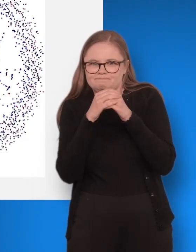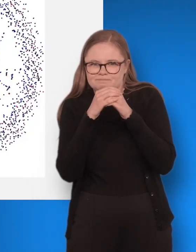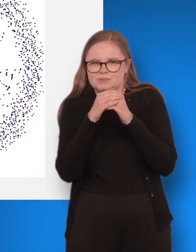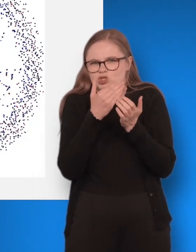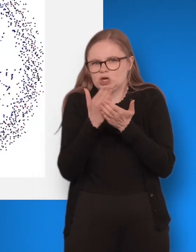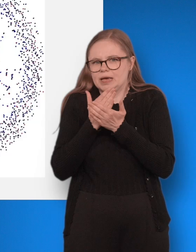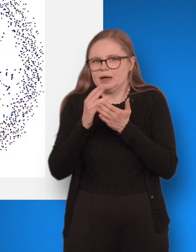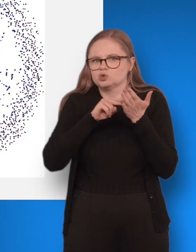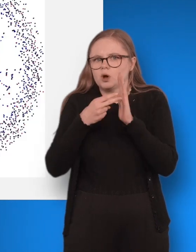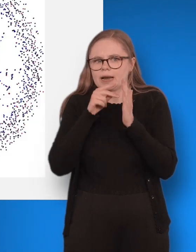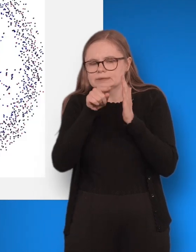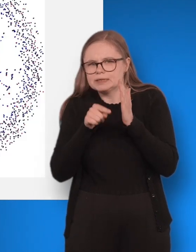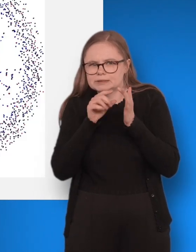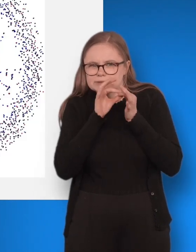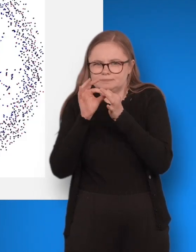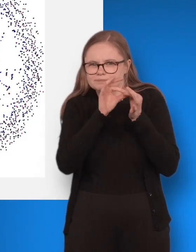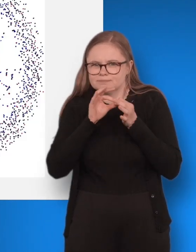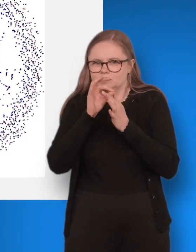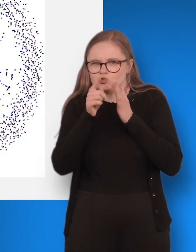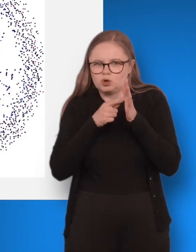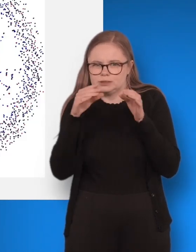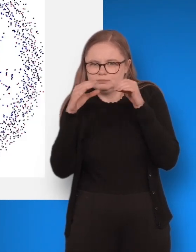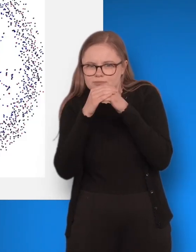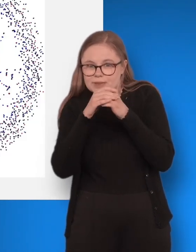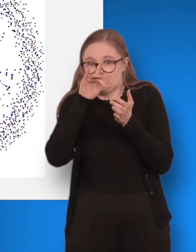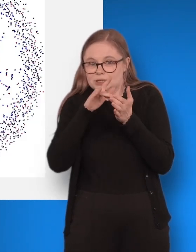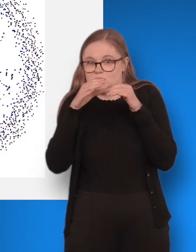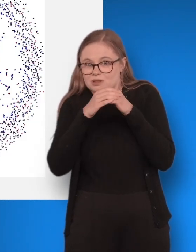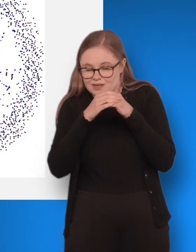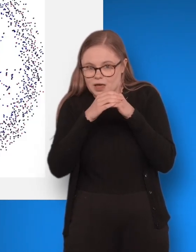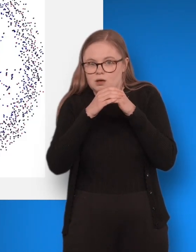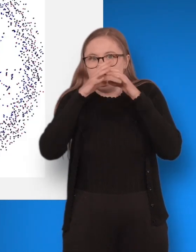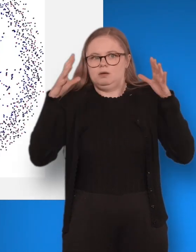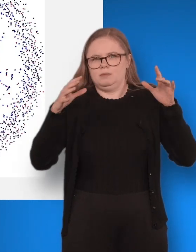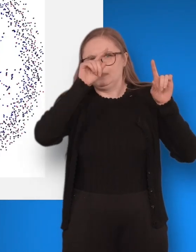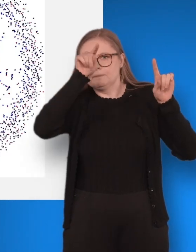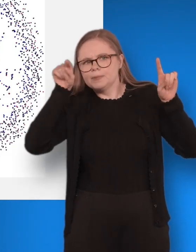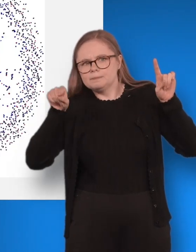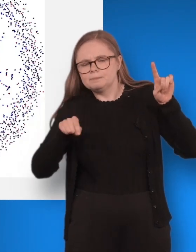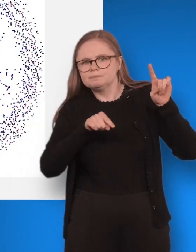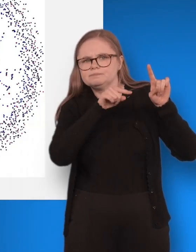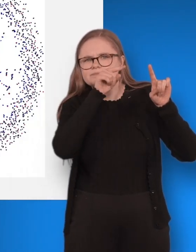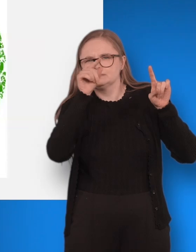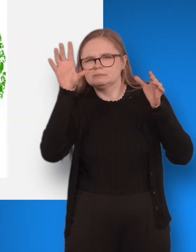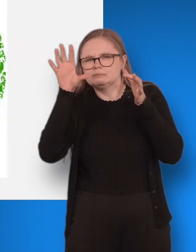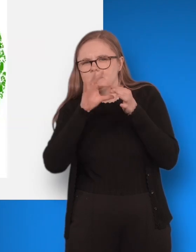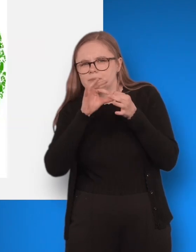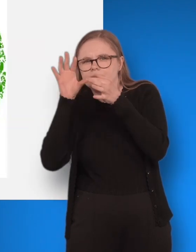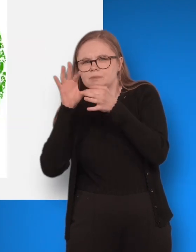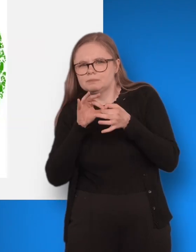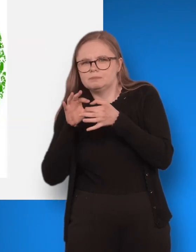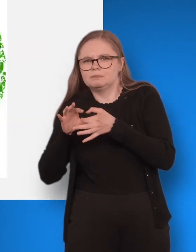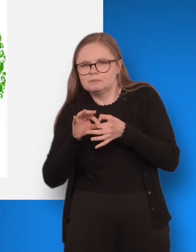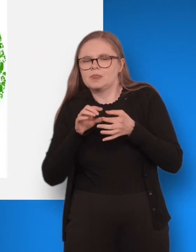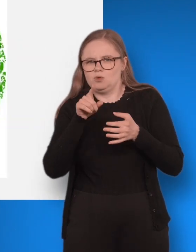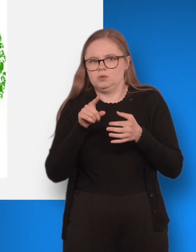shared organizations collaborating on the projects in the middle, and then sparsely connected projects on the periphery. Just